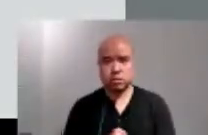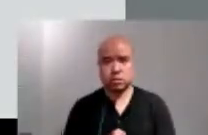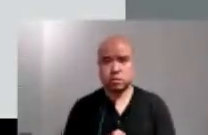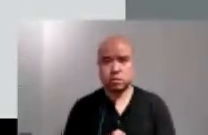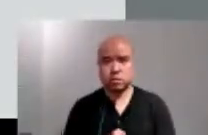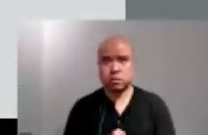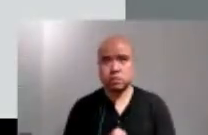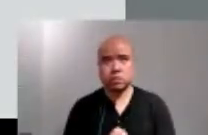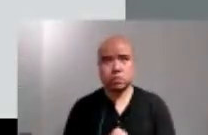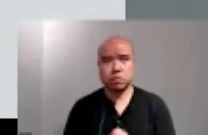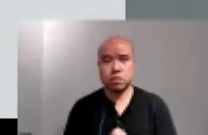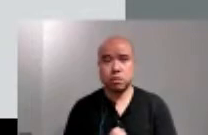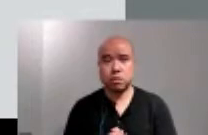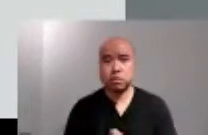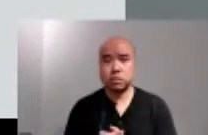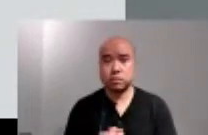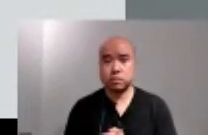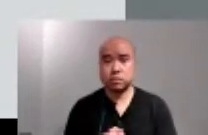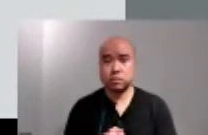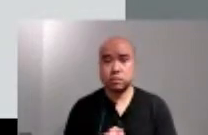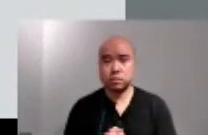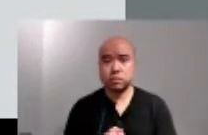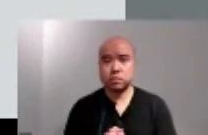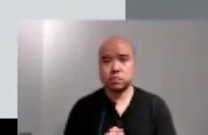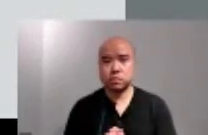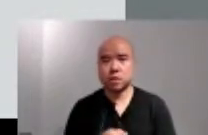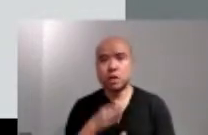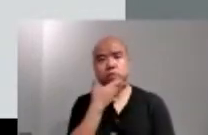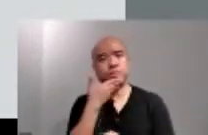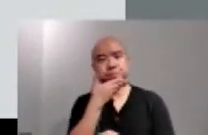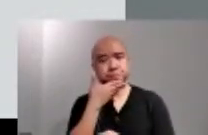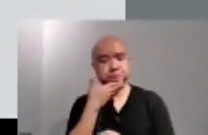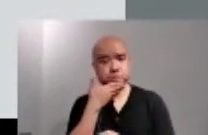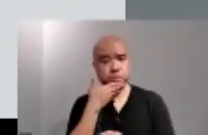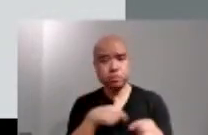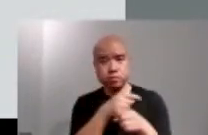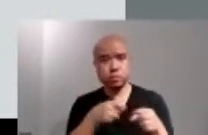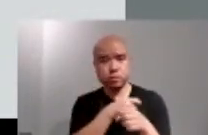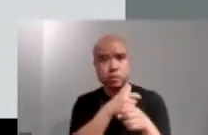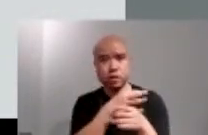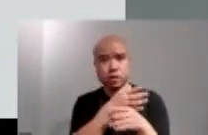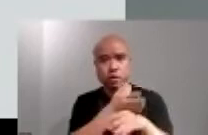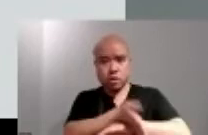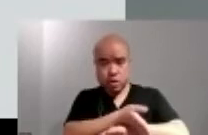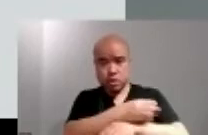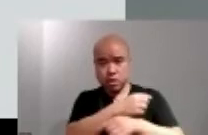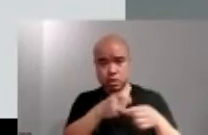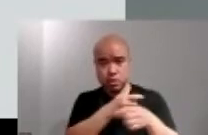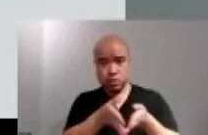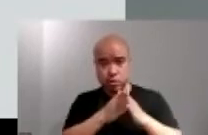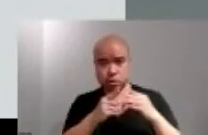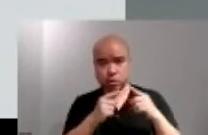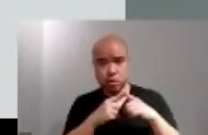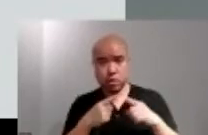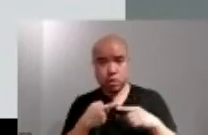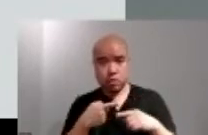And key characteristics a young entrepreneur should have. Although